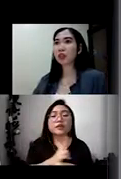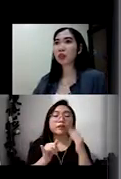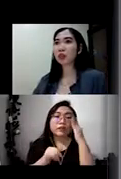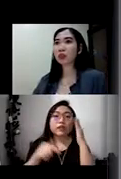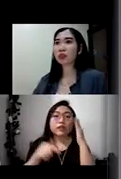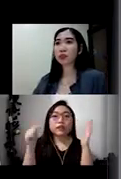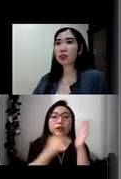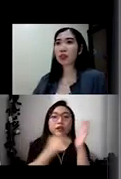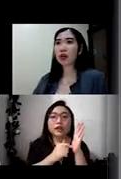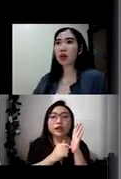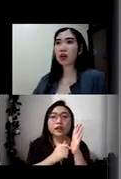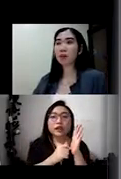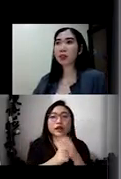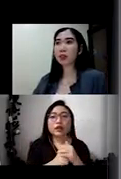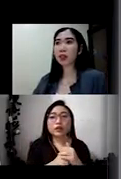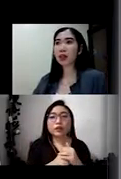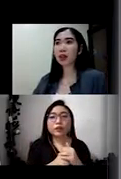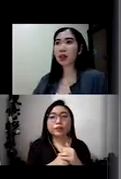lang yung